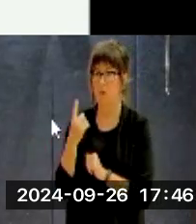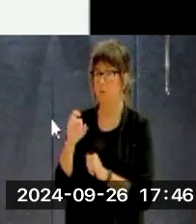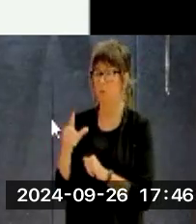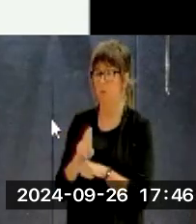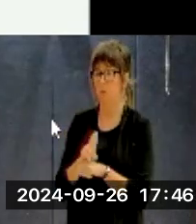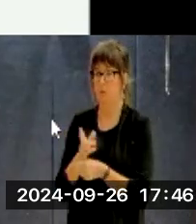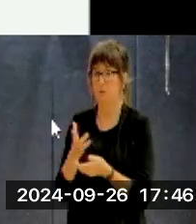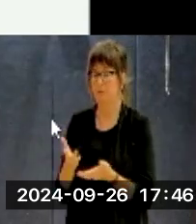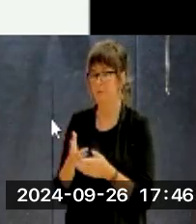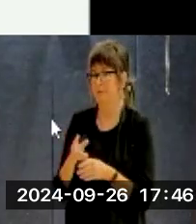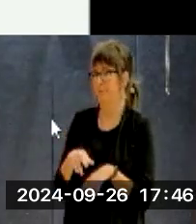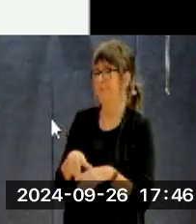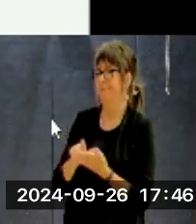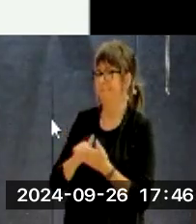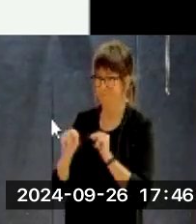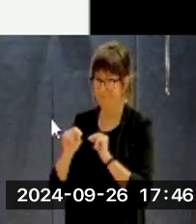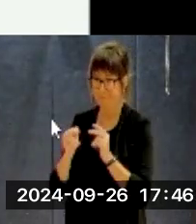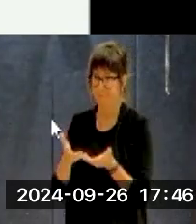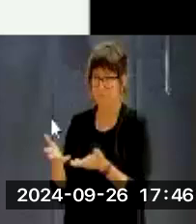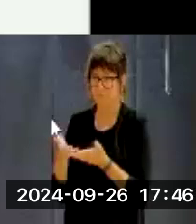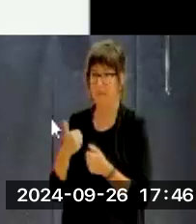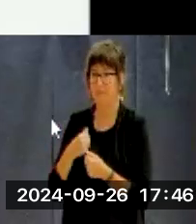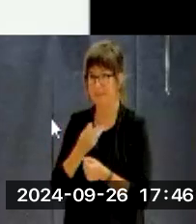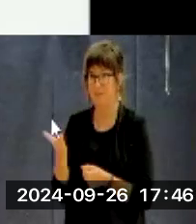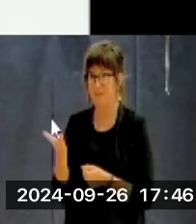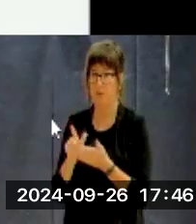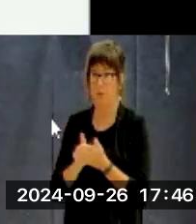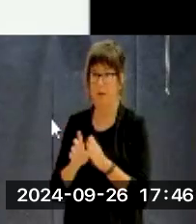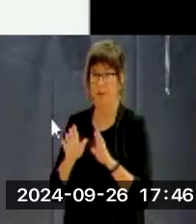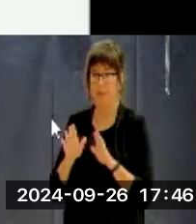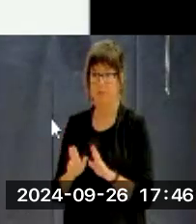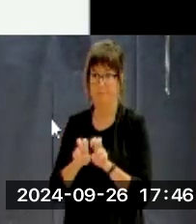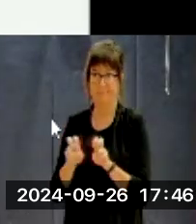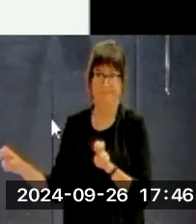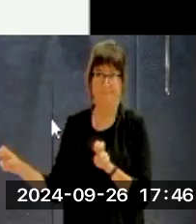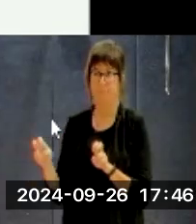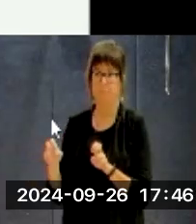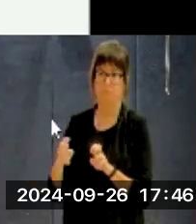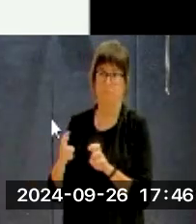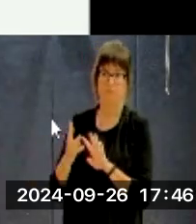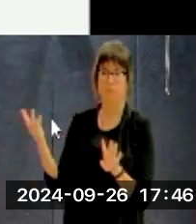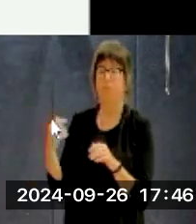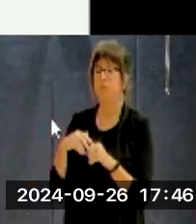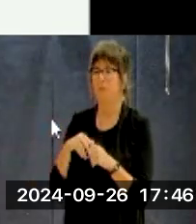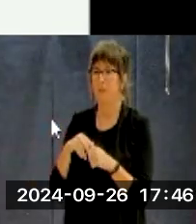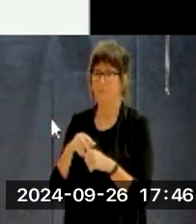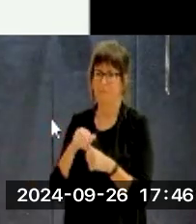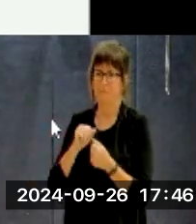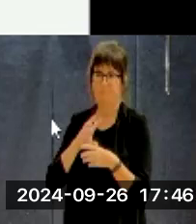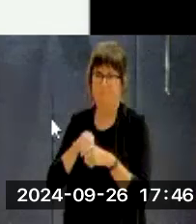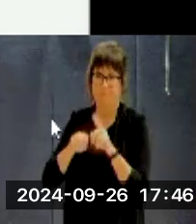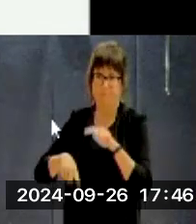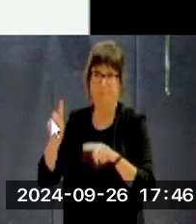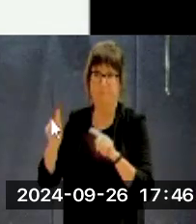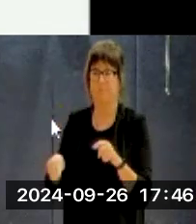is litigation. We have a bunch of lawyers and they do all types of litigation, from